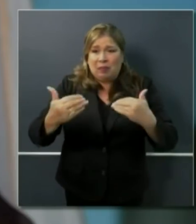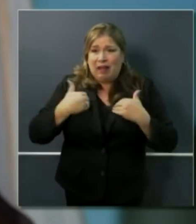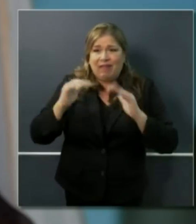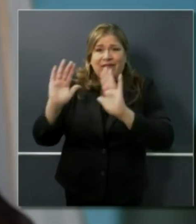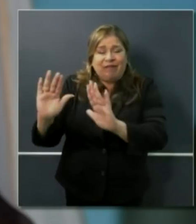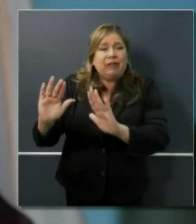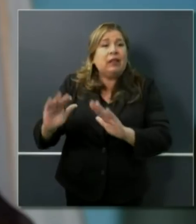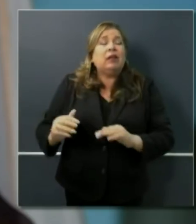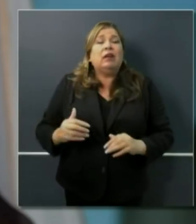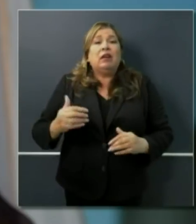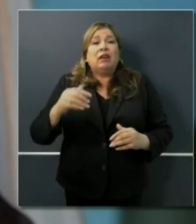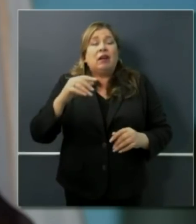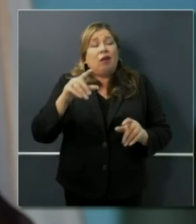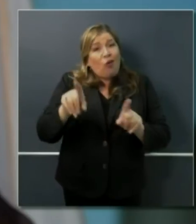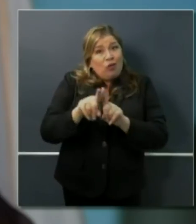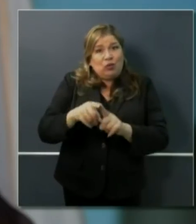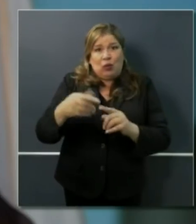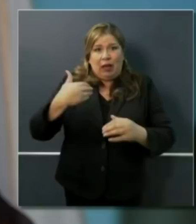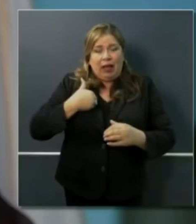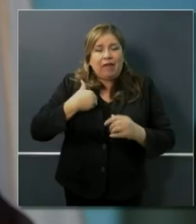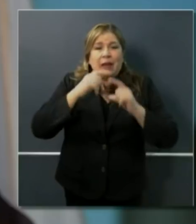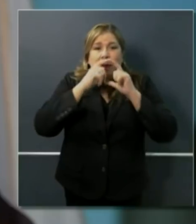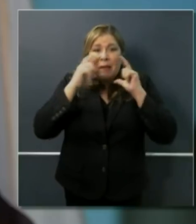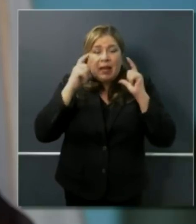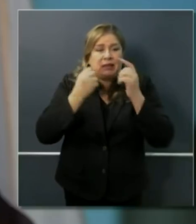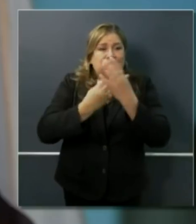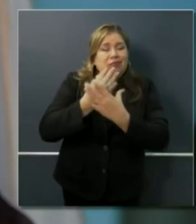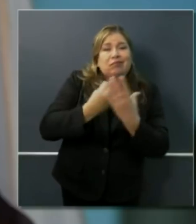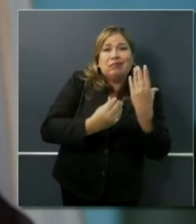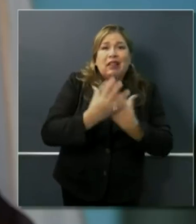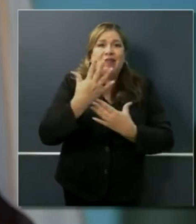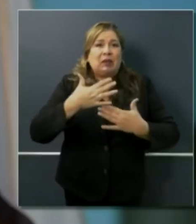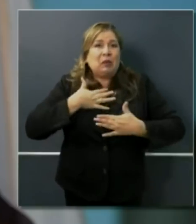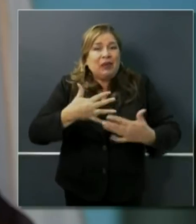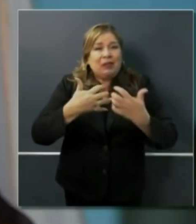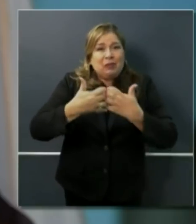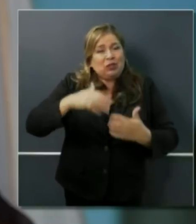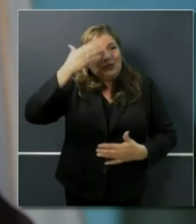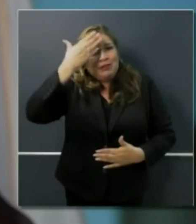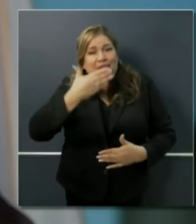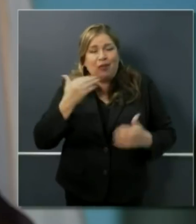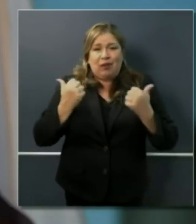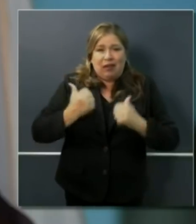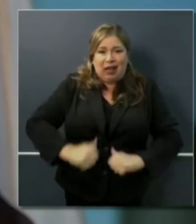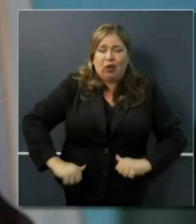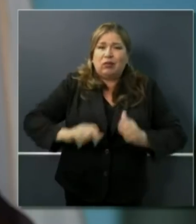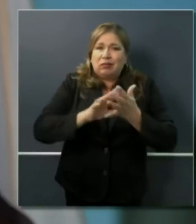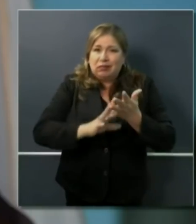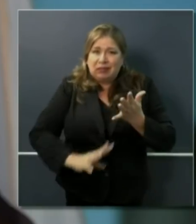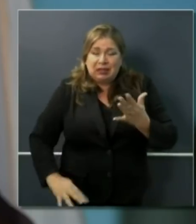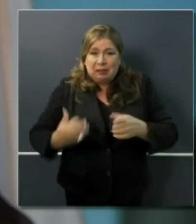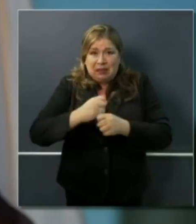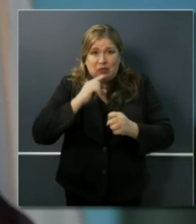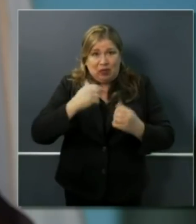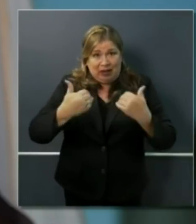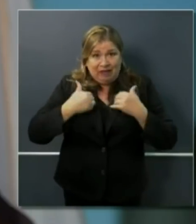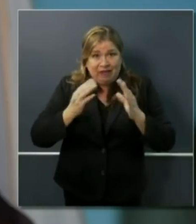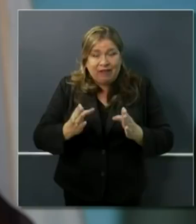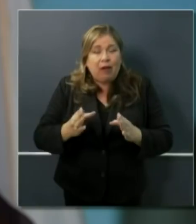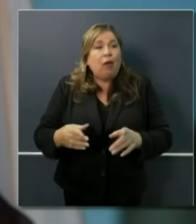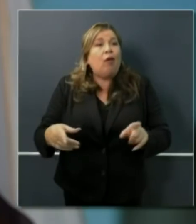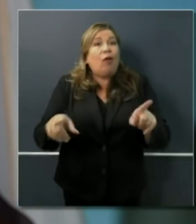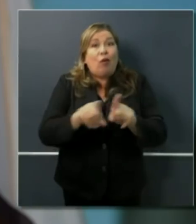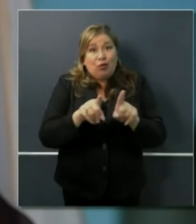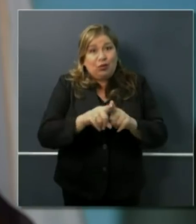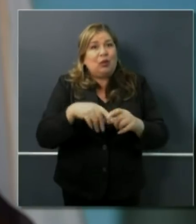PPE, not just, again, the masks and ventilators and gowns and shields, but also making sure that